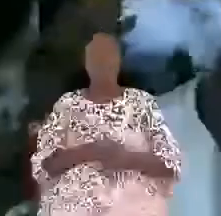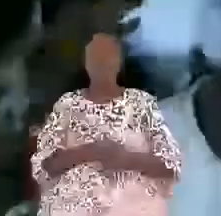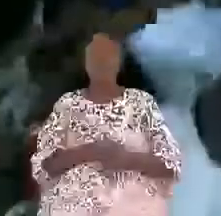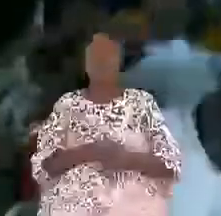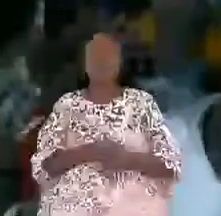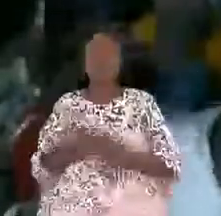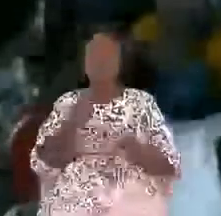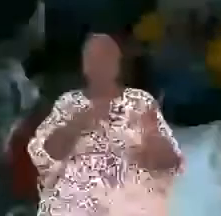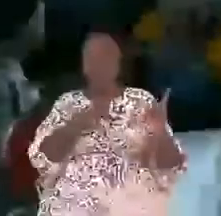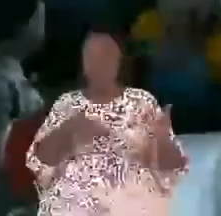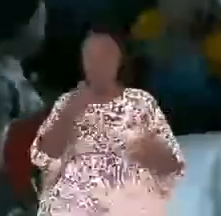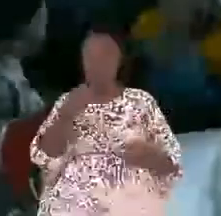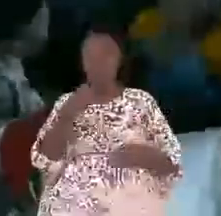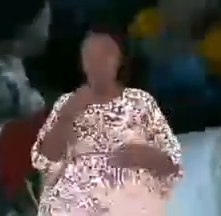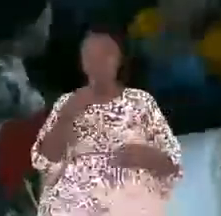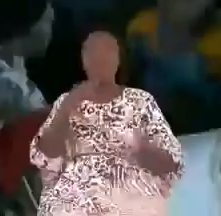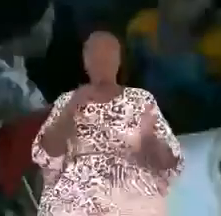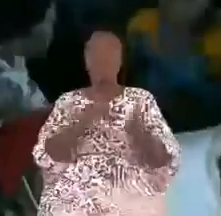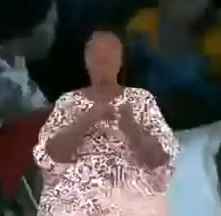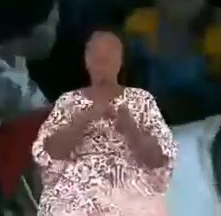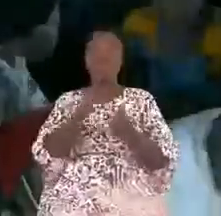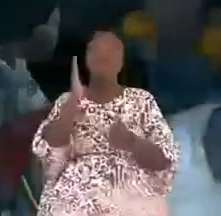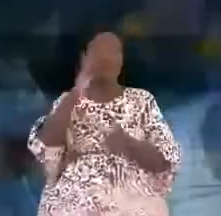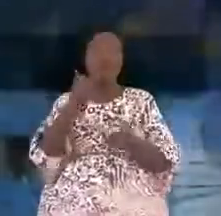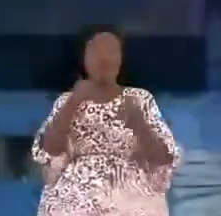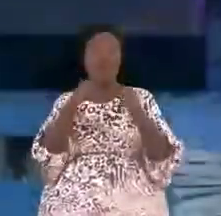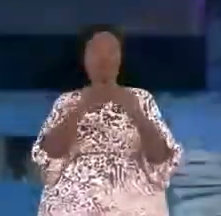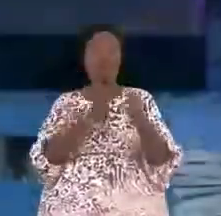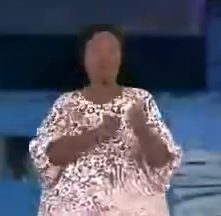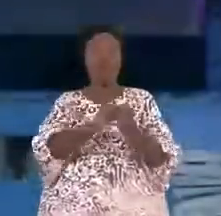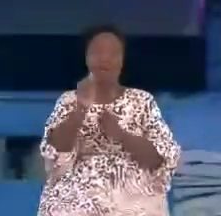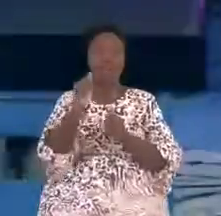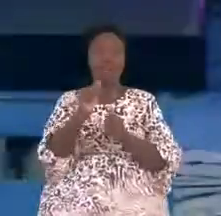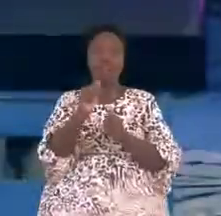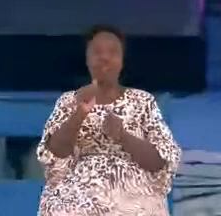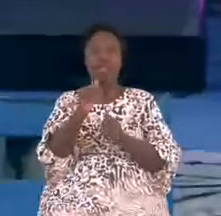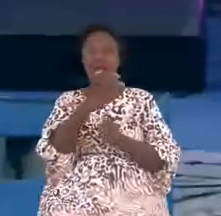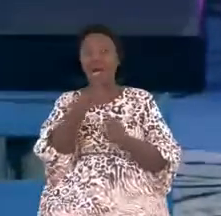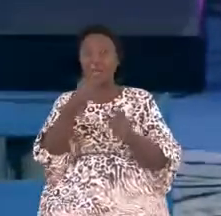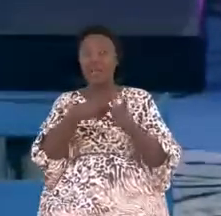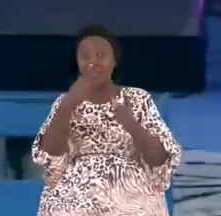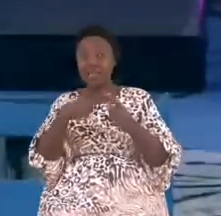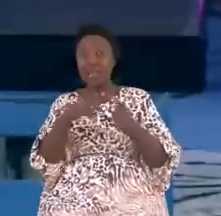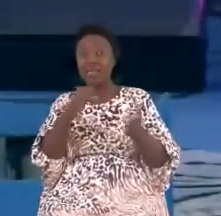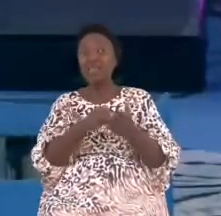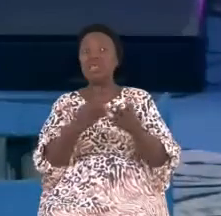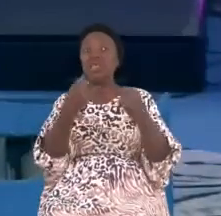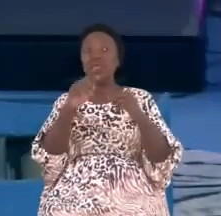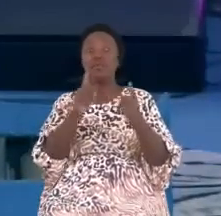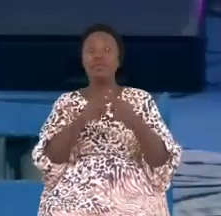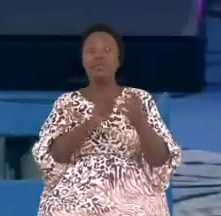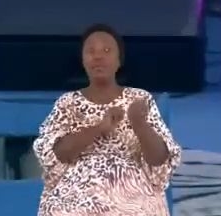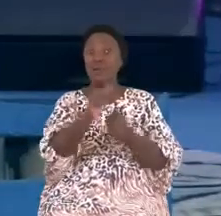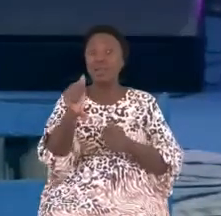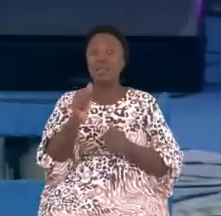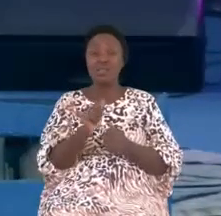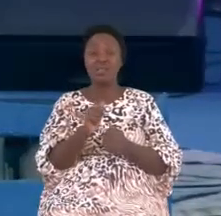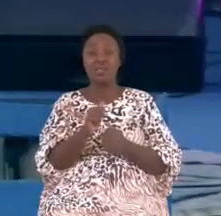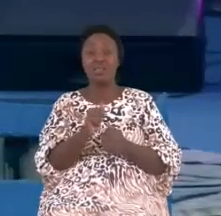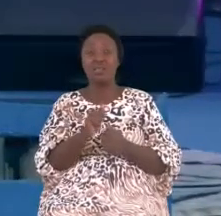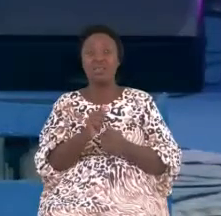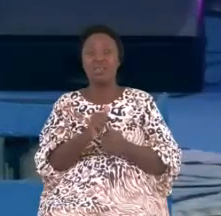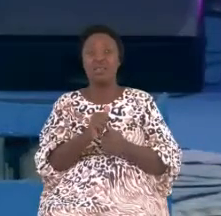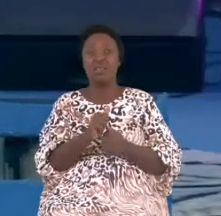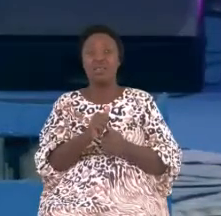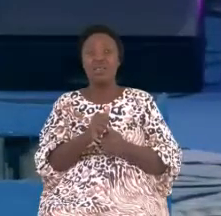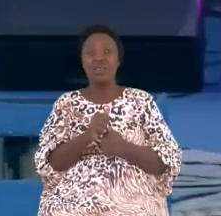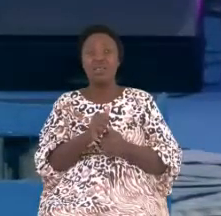the lord said it shall come to pass and then it came to pass healing